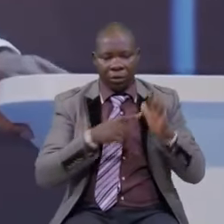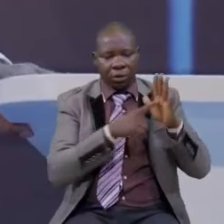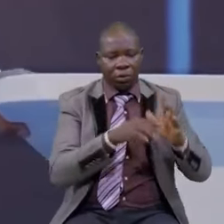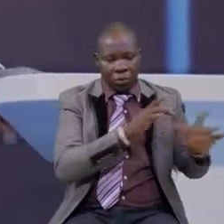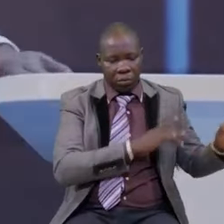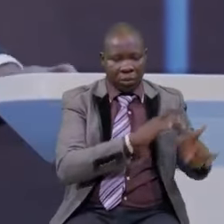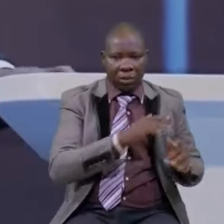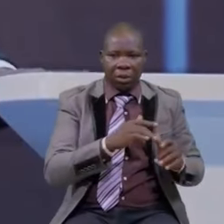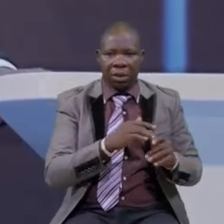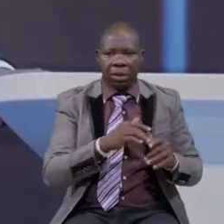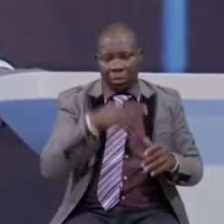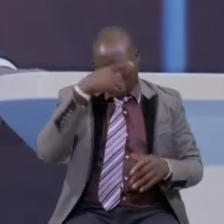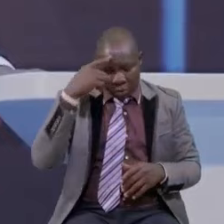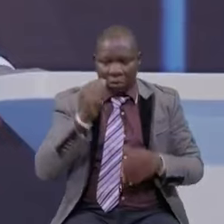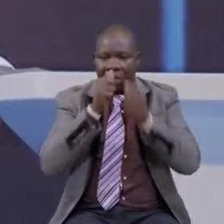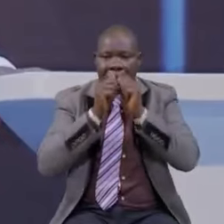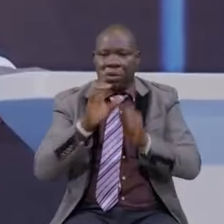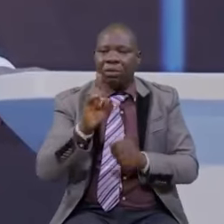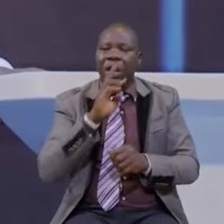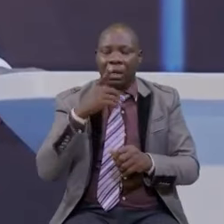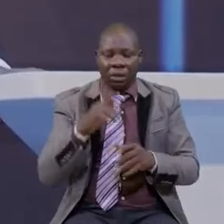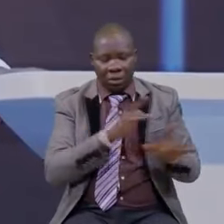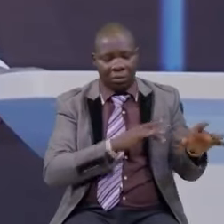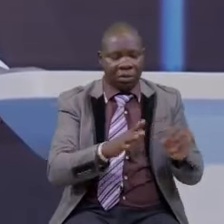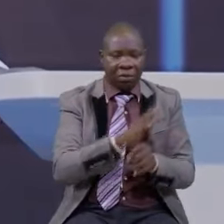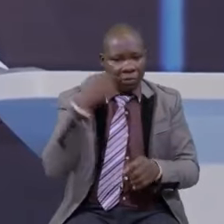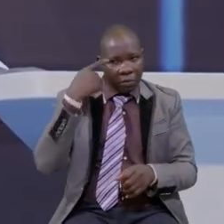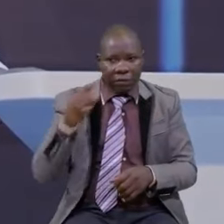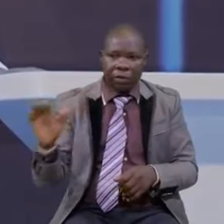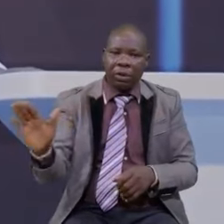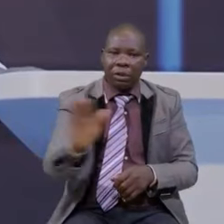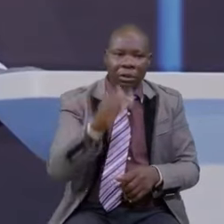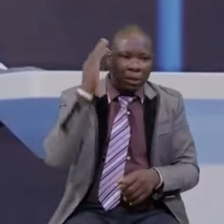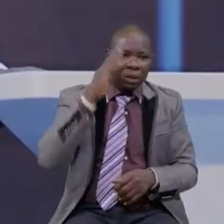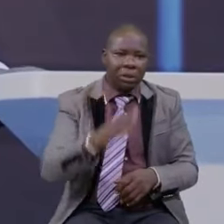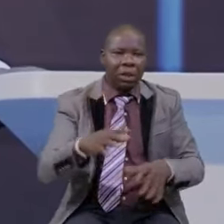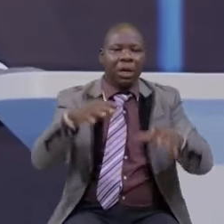blessed are the merciful, for they shall, tell me,